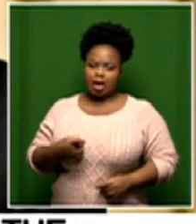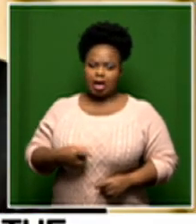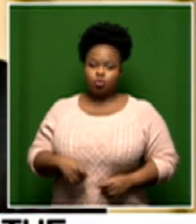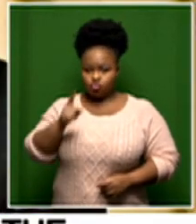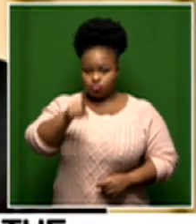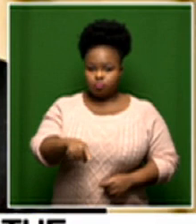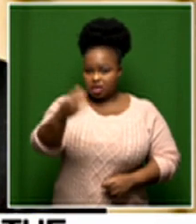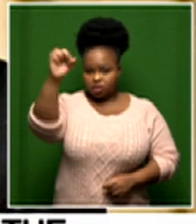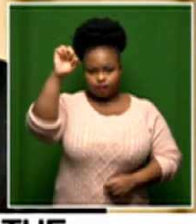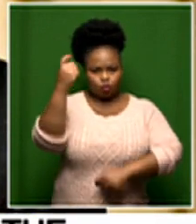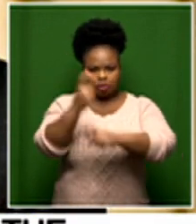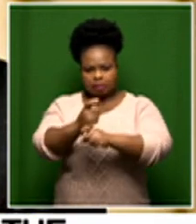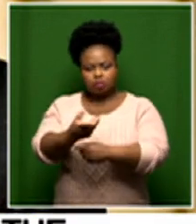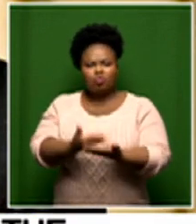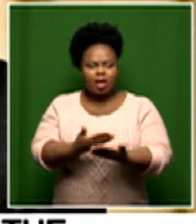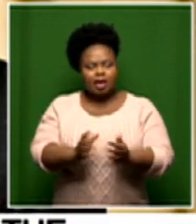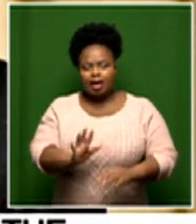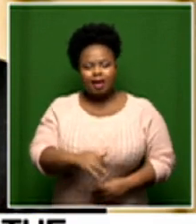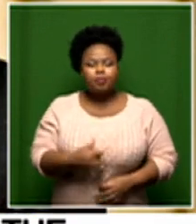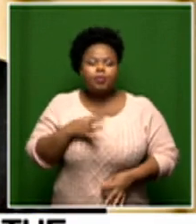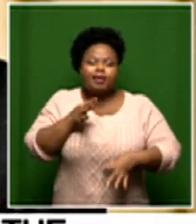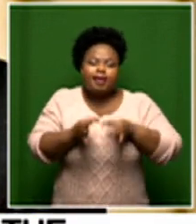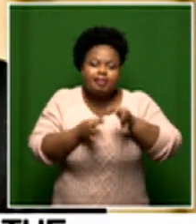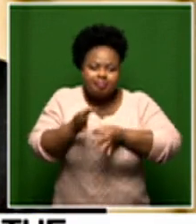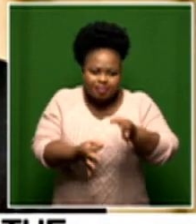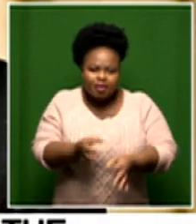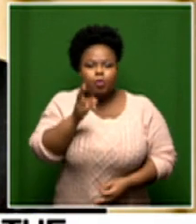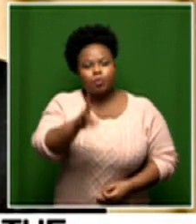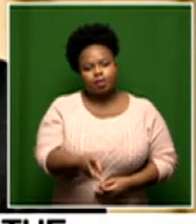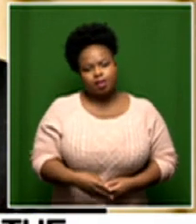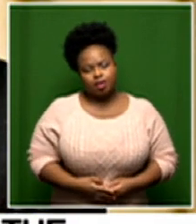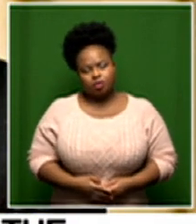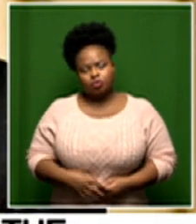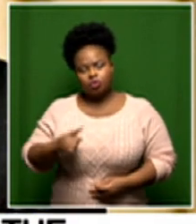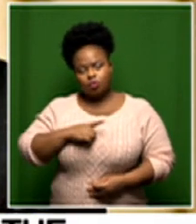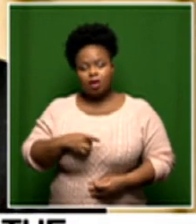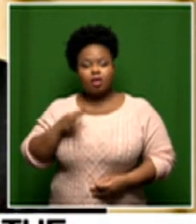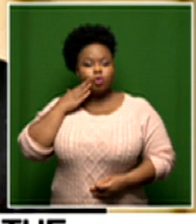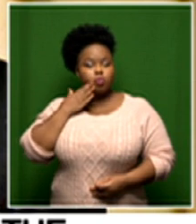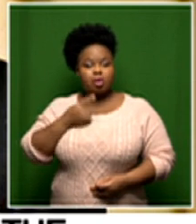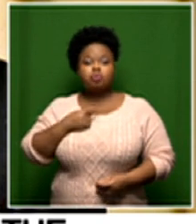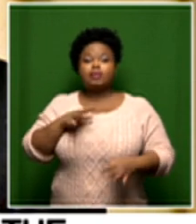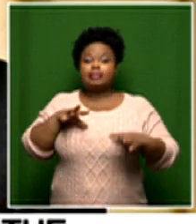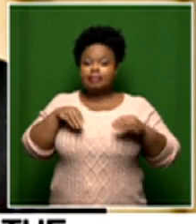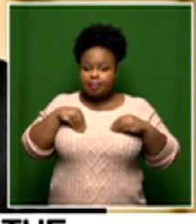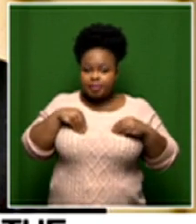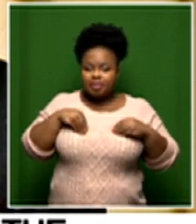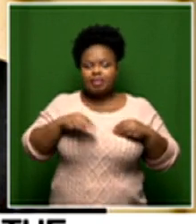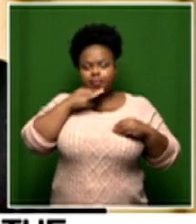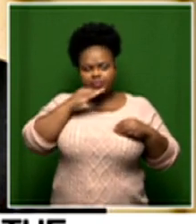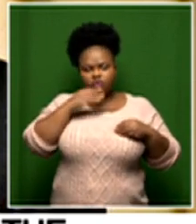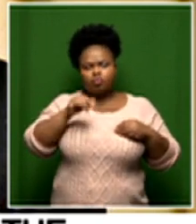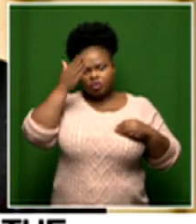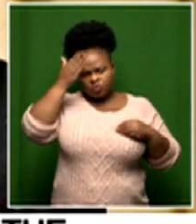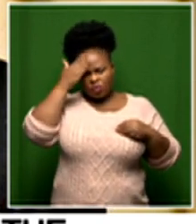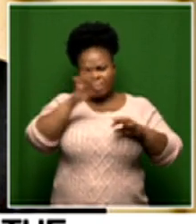must refuse. We're basically saying we'll explain it to them so that when they give consent for the vaccination, they've been fully informed about